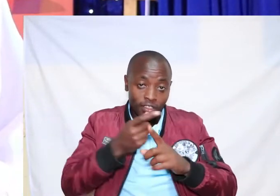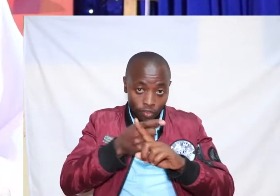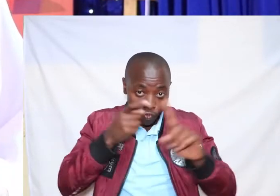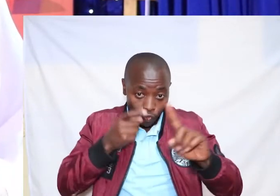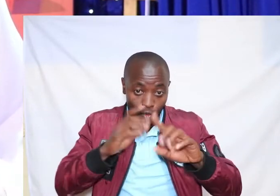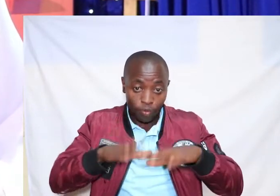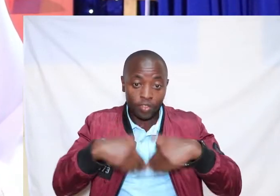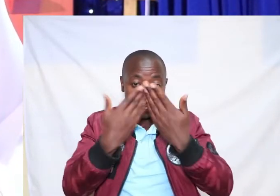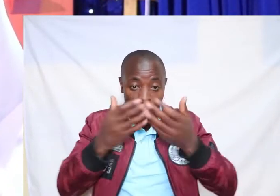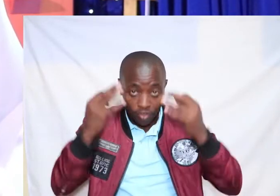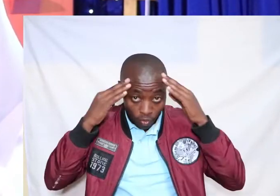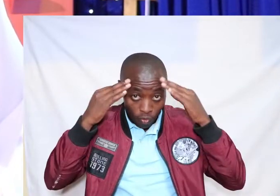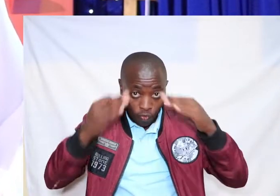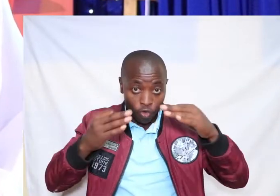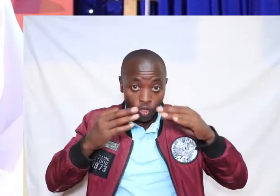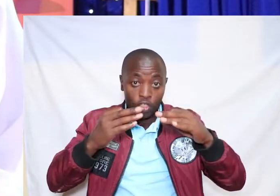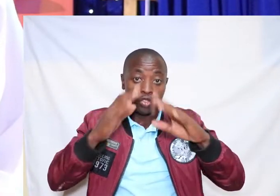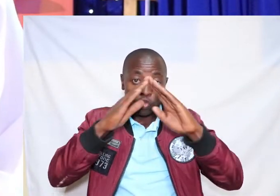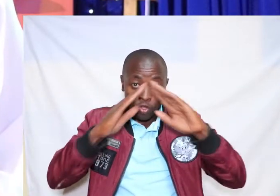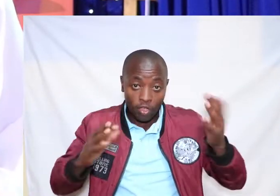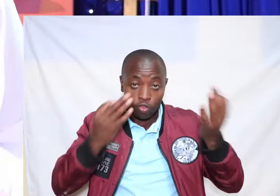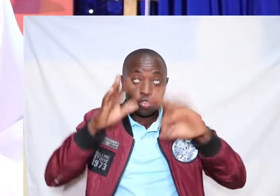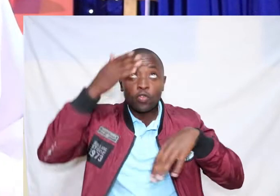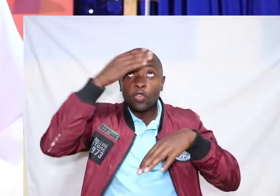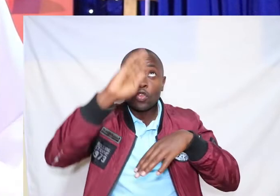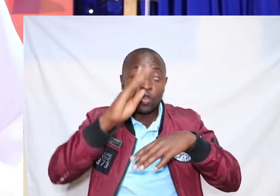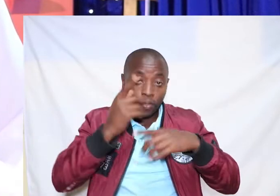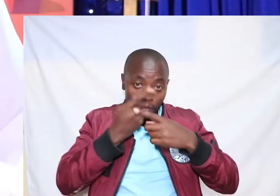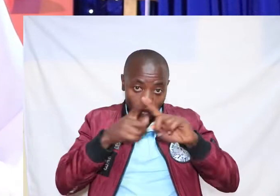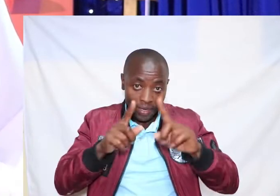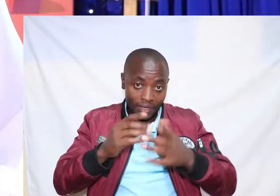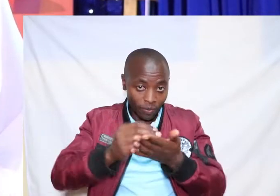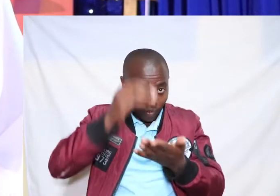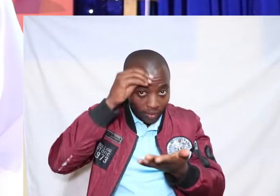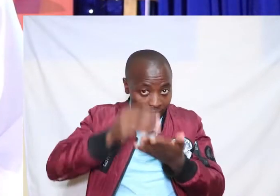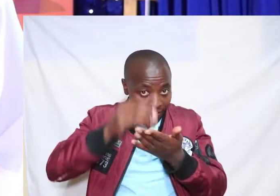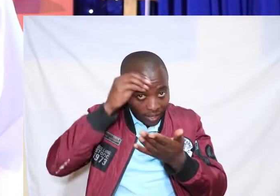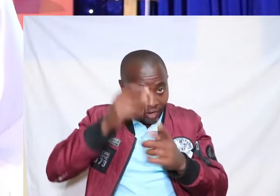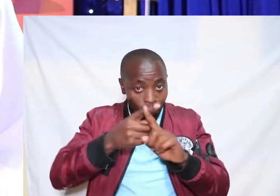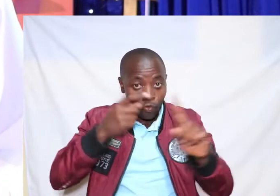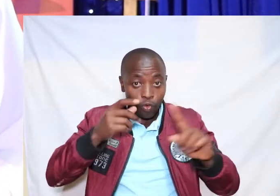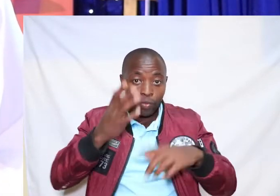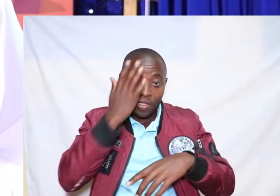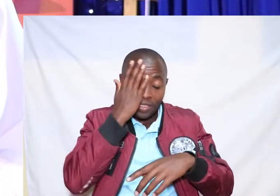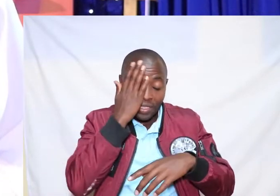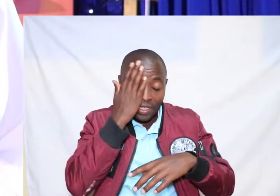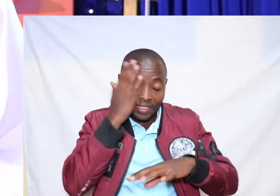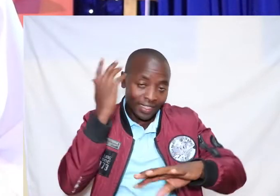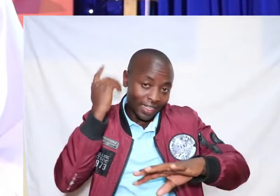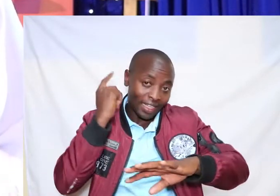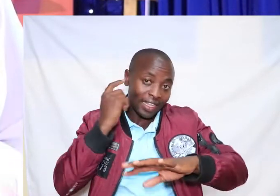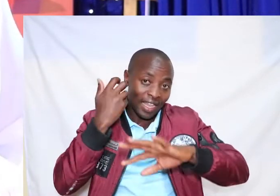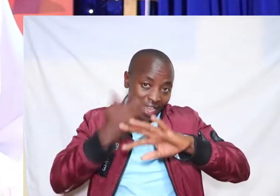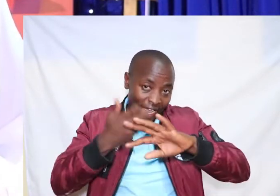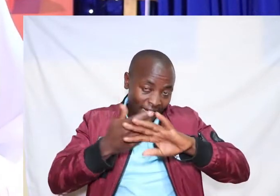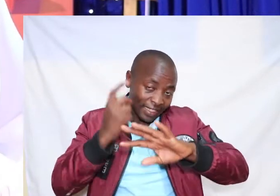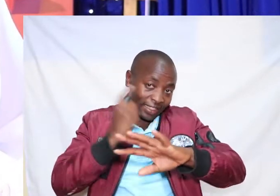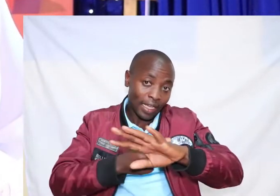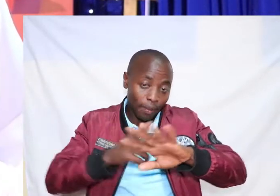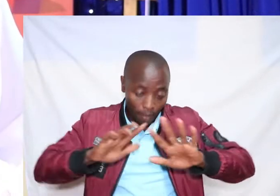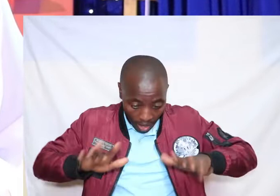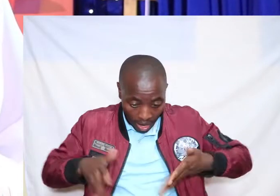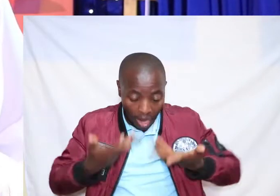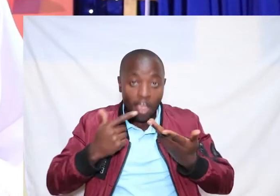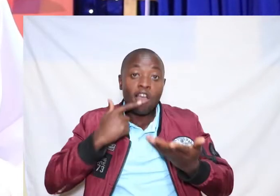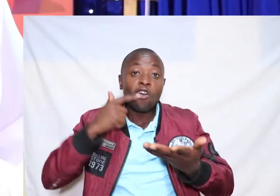our commitments to the house of the Lord. But let us learn from the Israelites at these hardship moments how